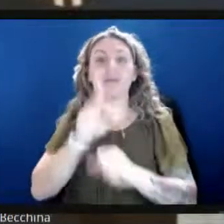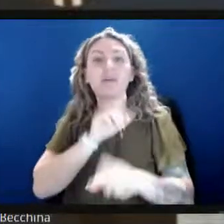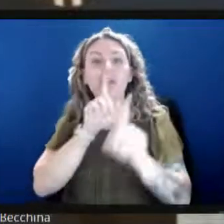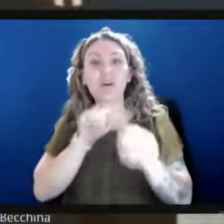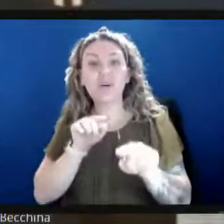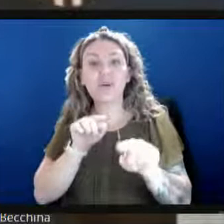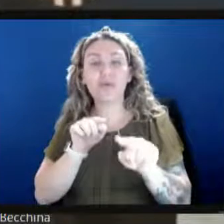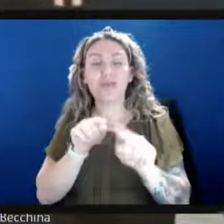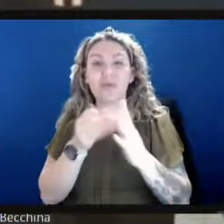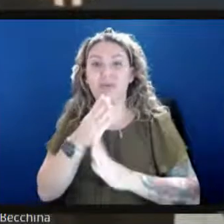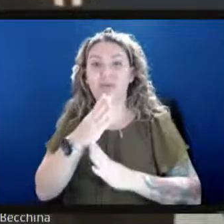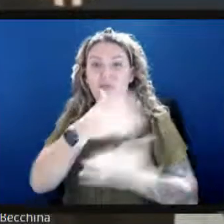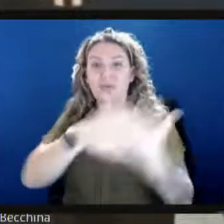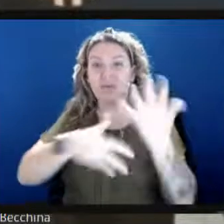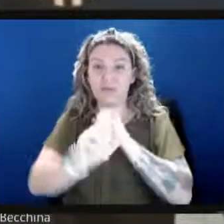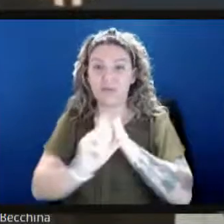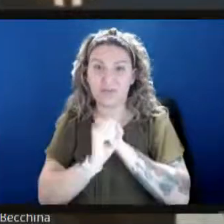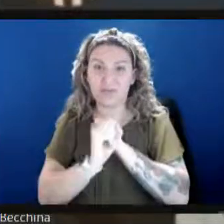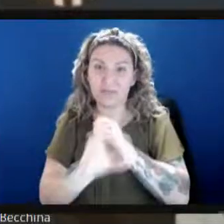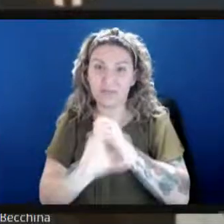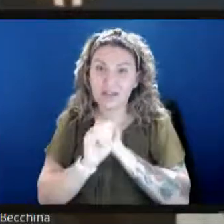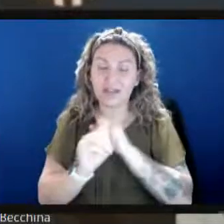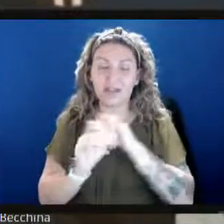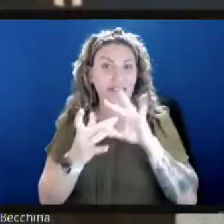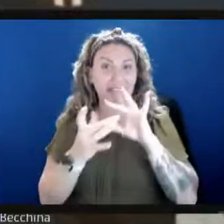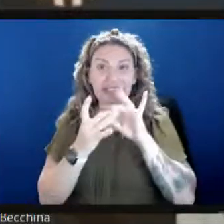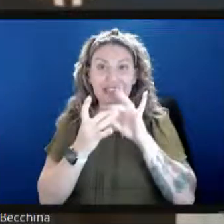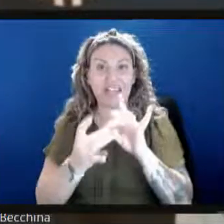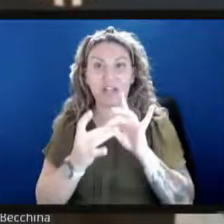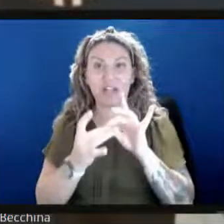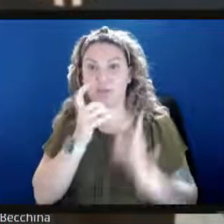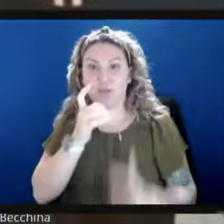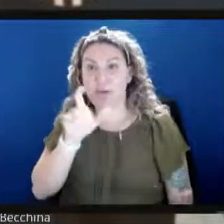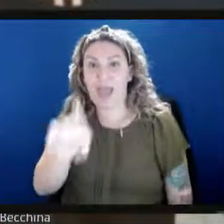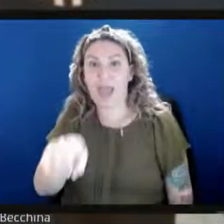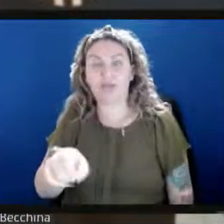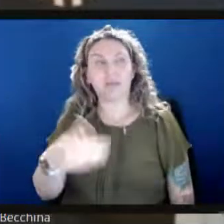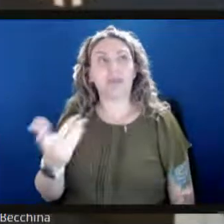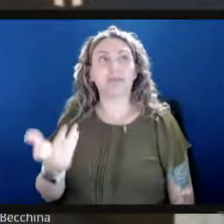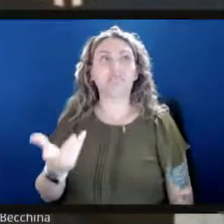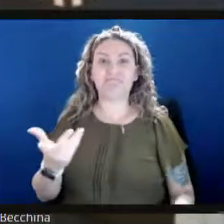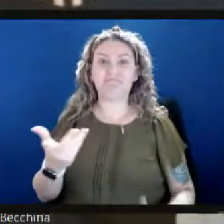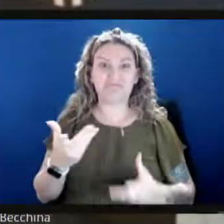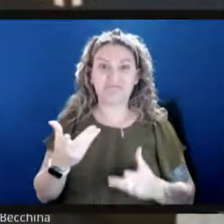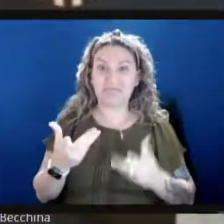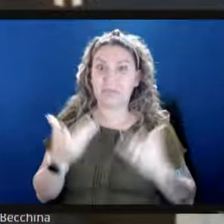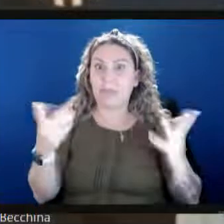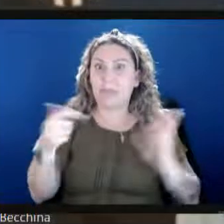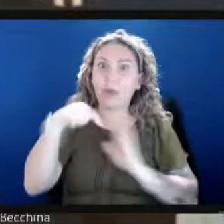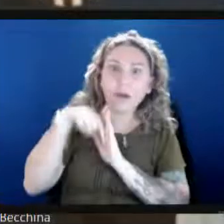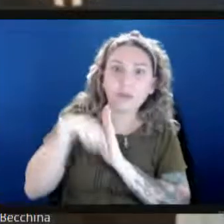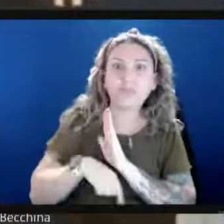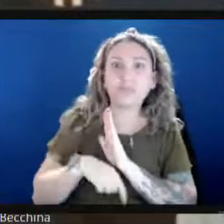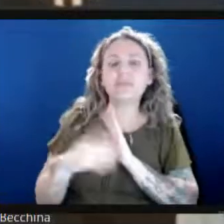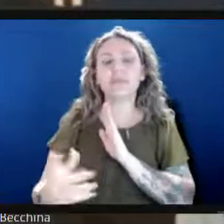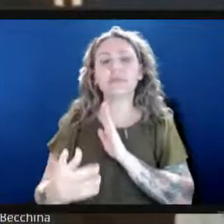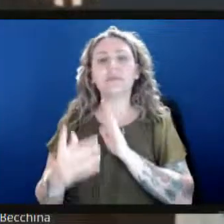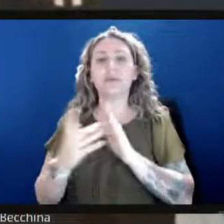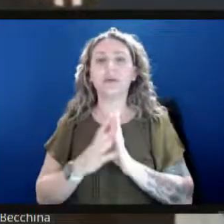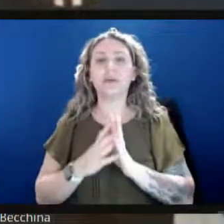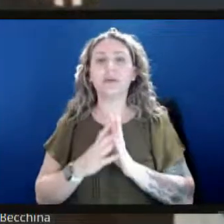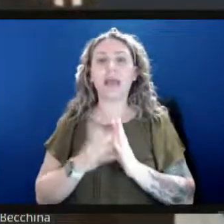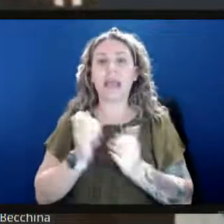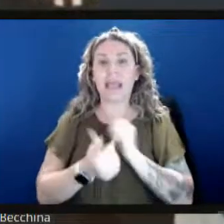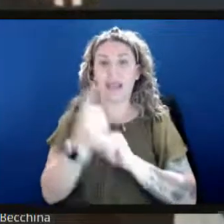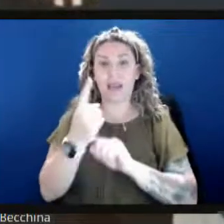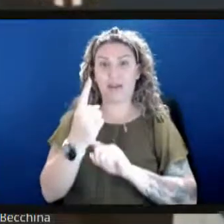via social media, and the connections do not have to be very deep. Everybody in every